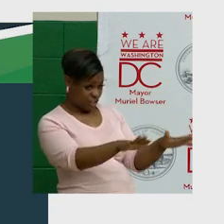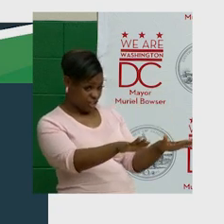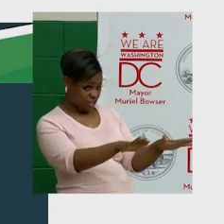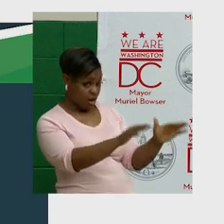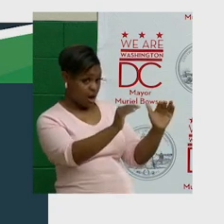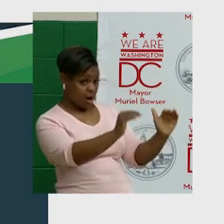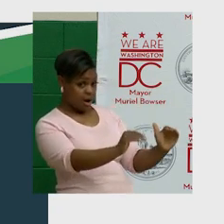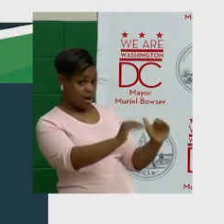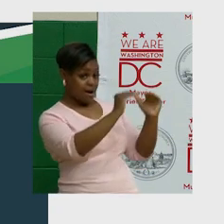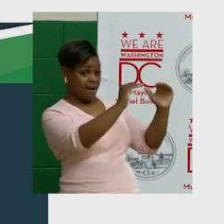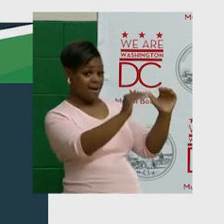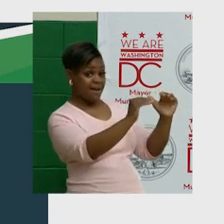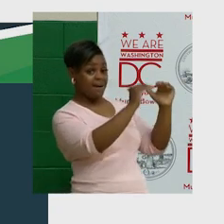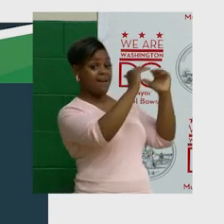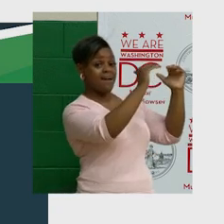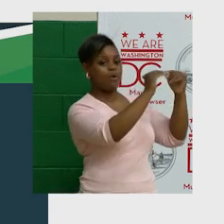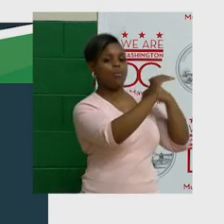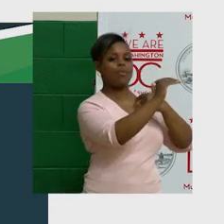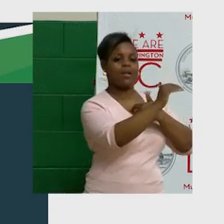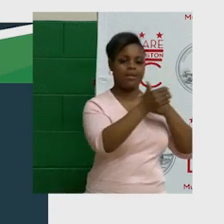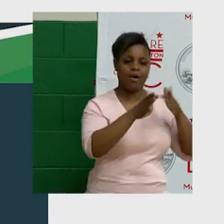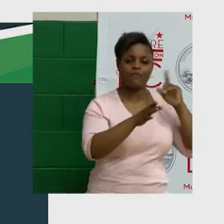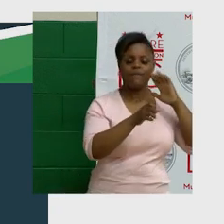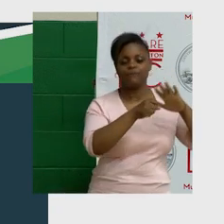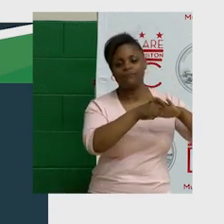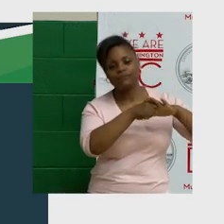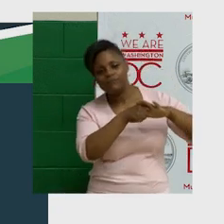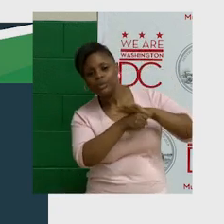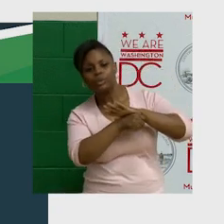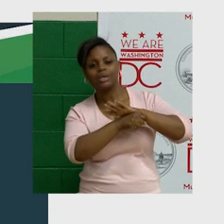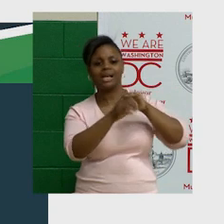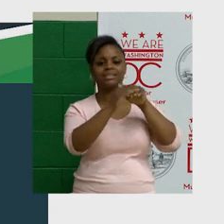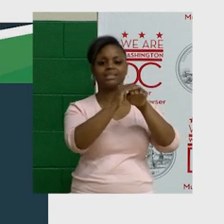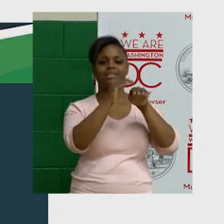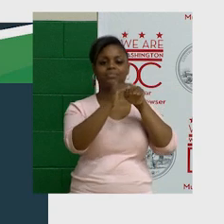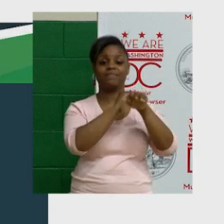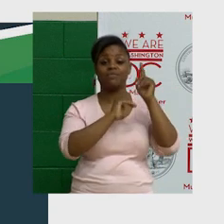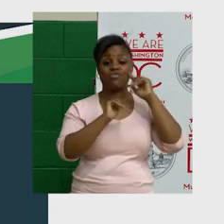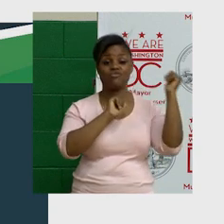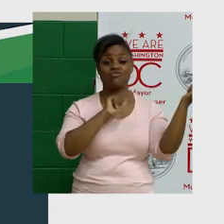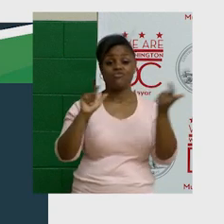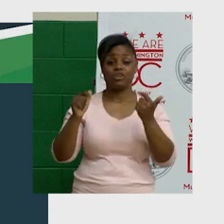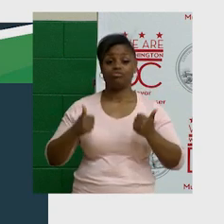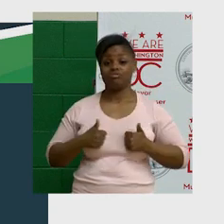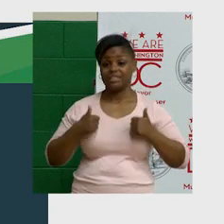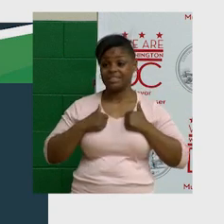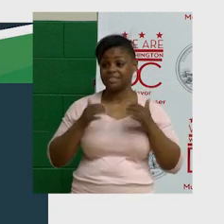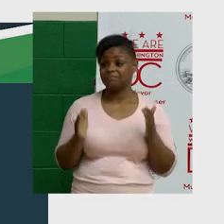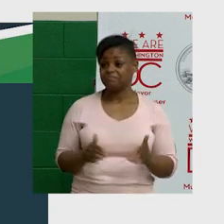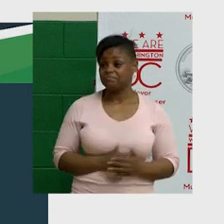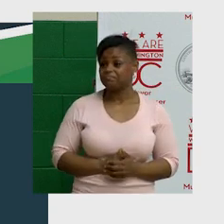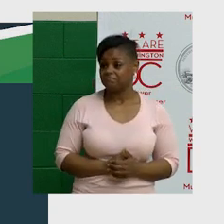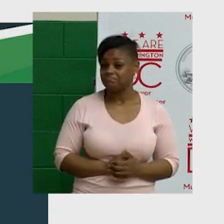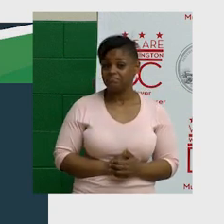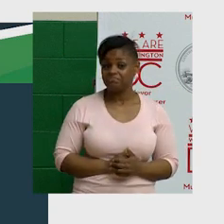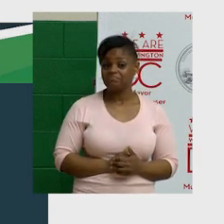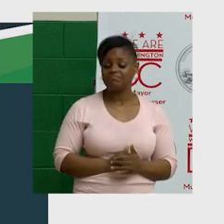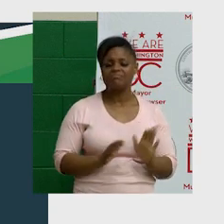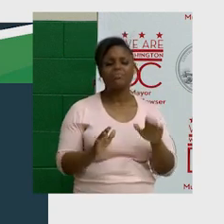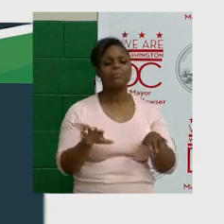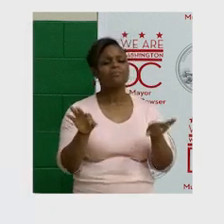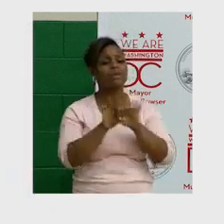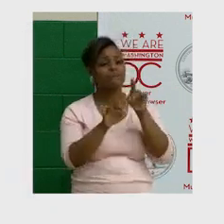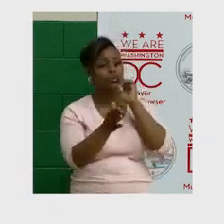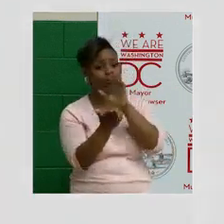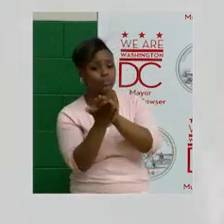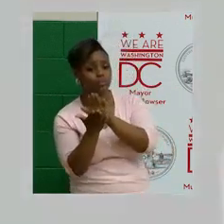get modernized, we allow for that to be fully accessible by all of our residents. This is a really important thing for schools, and in fact,